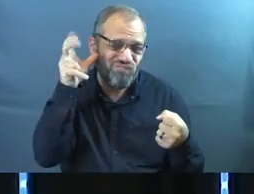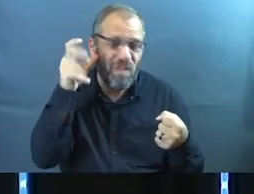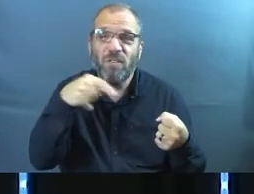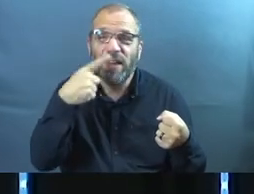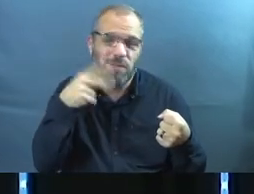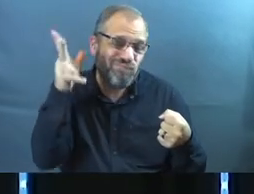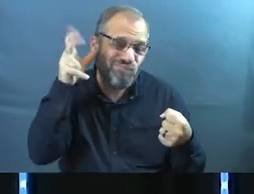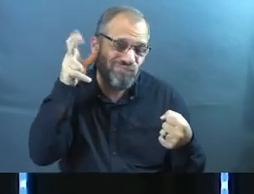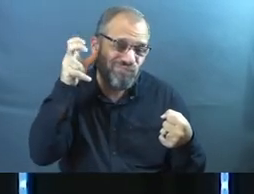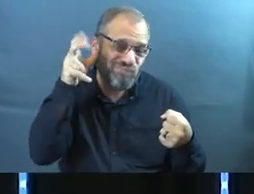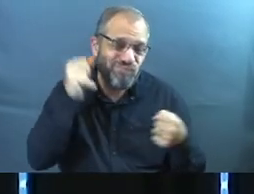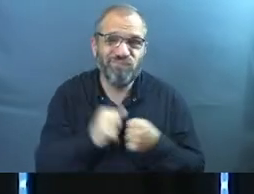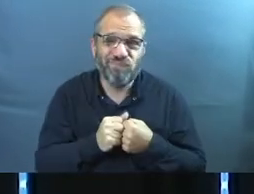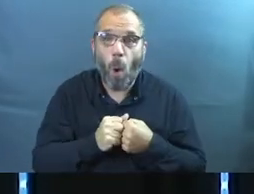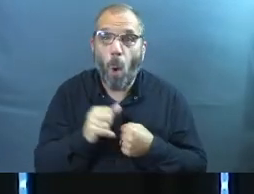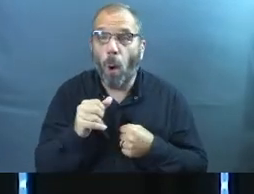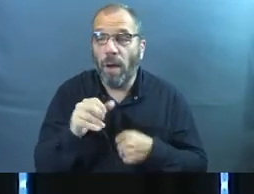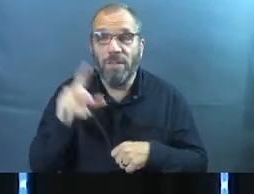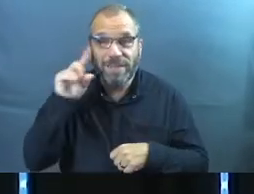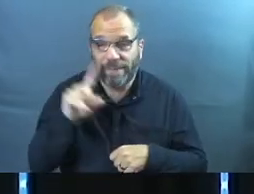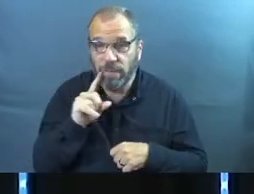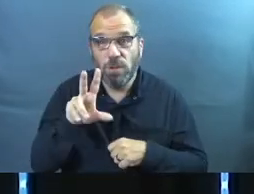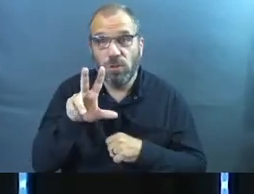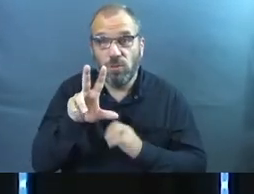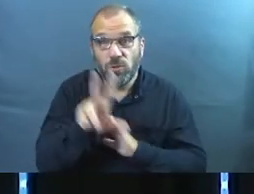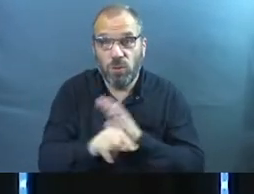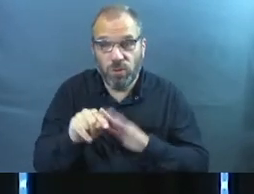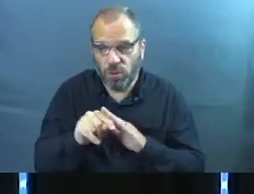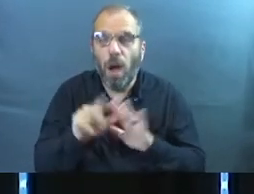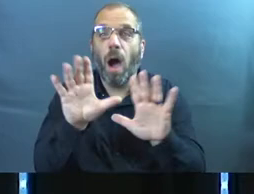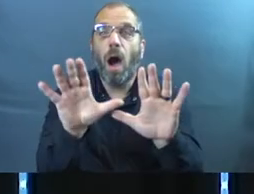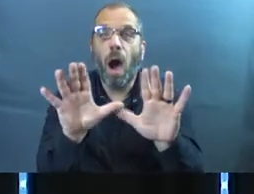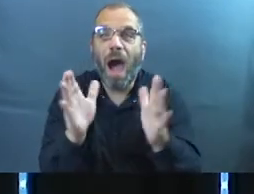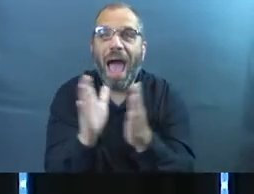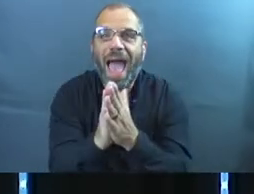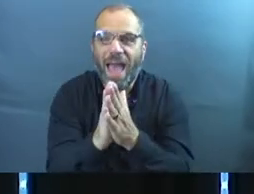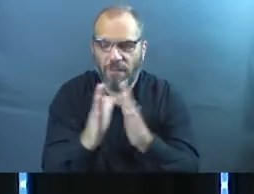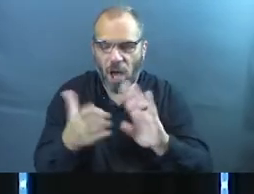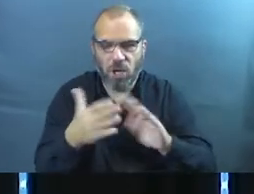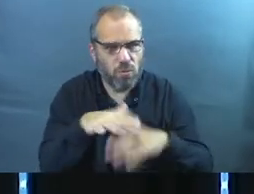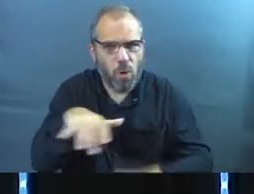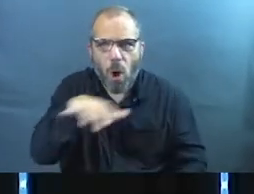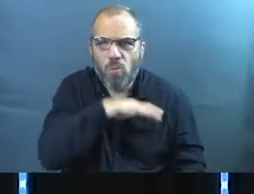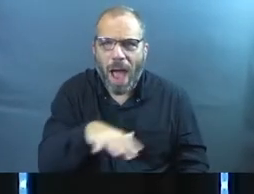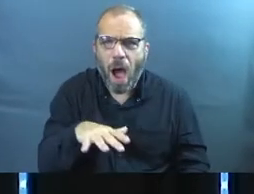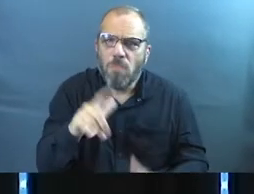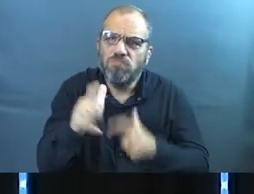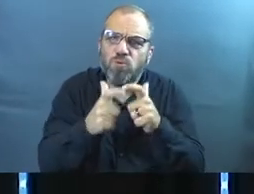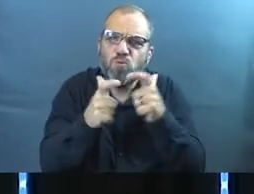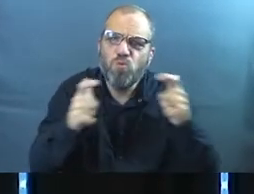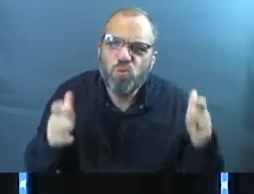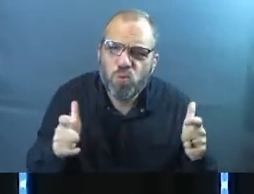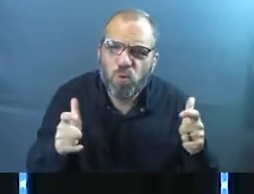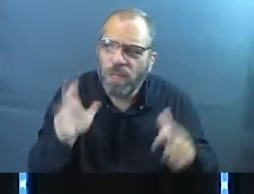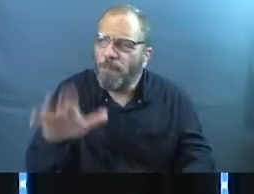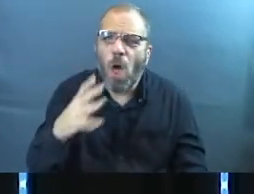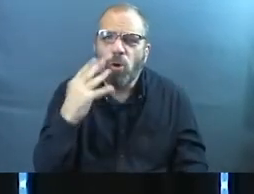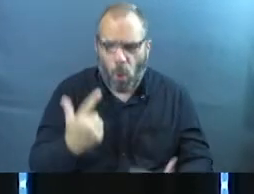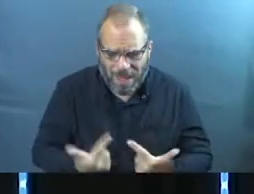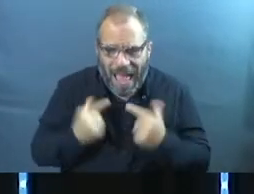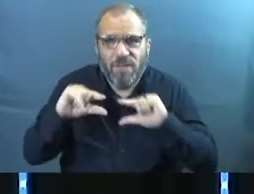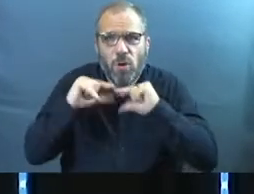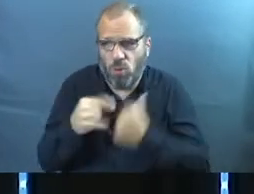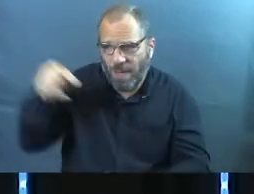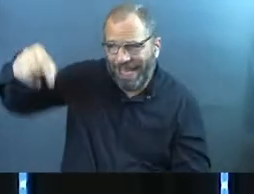It's wonderful that that is there for us. Also, get yourself a community around you. It's huge. Go to a life group